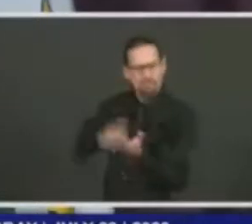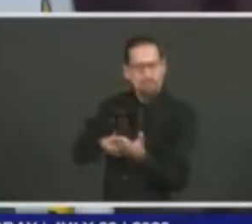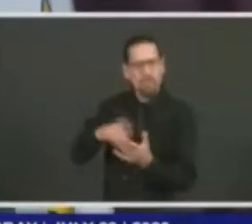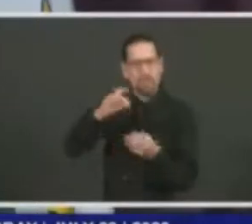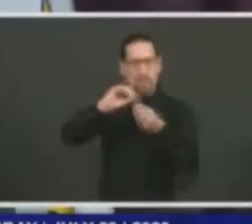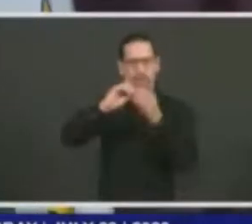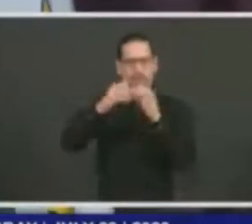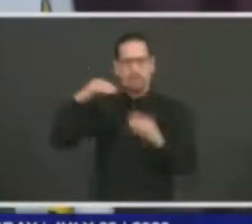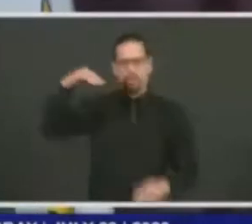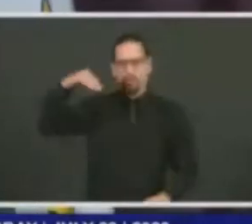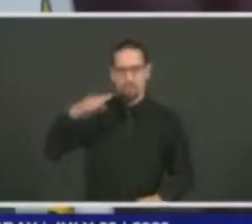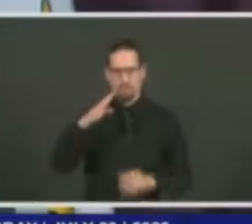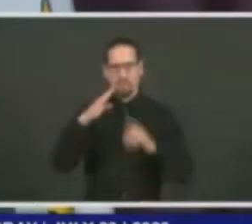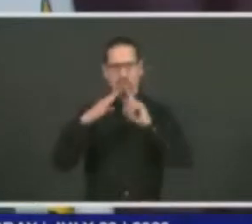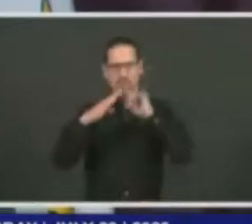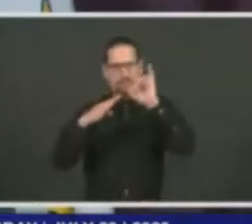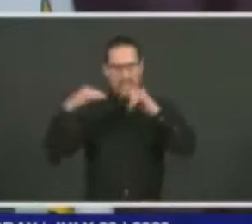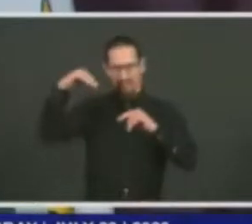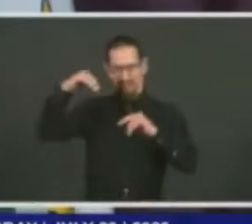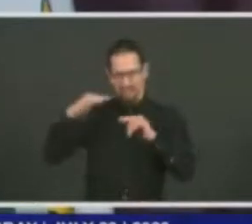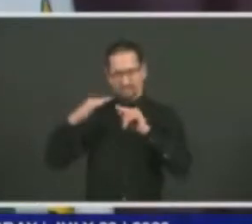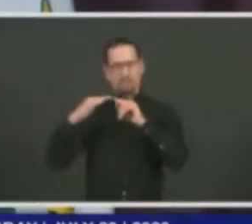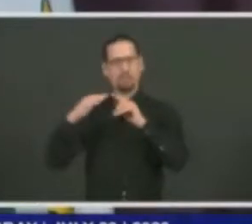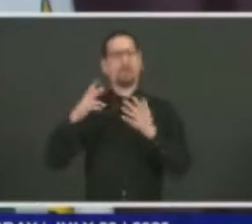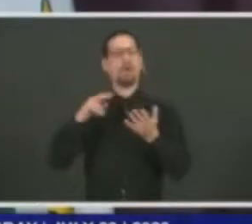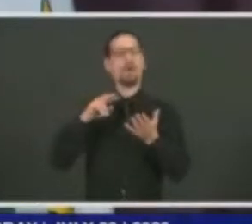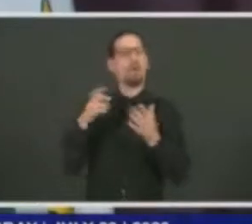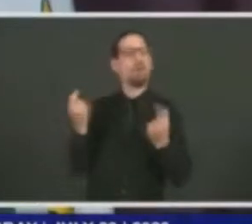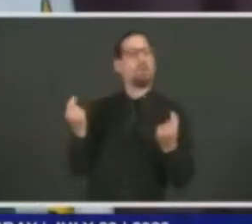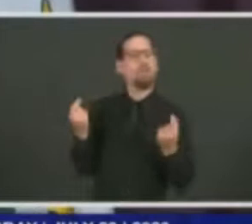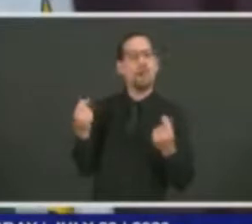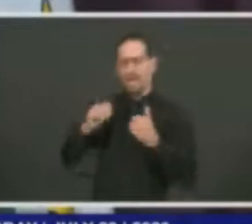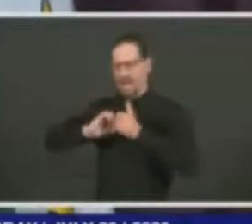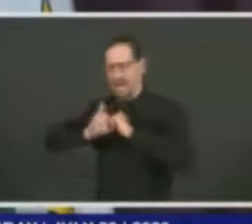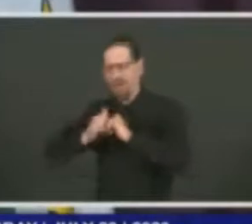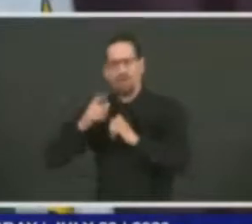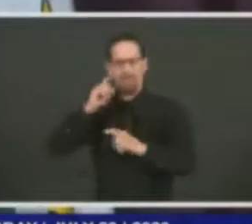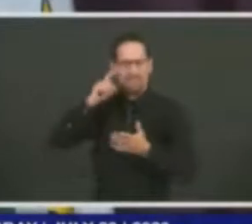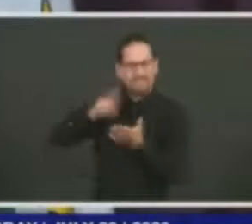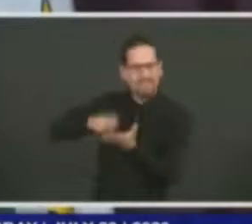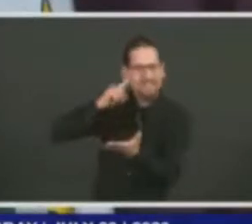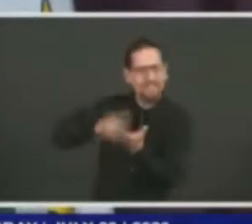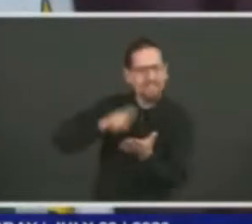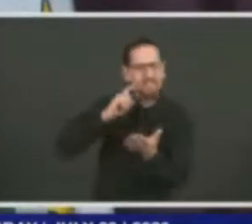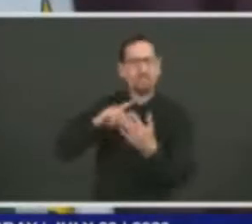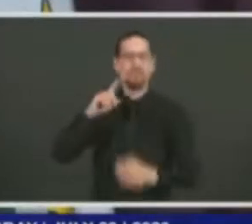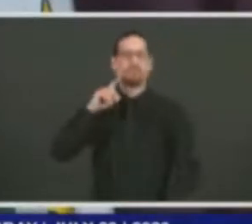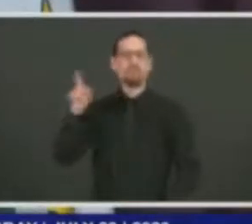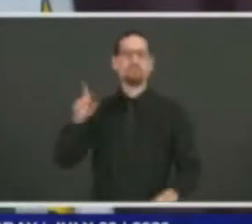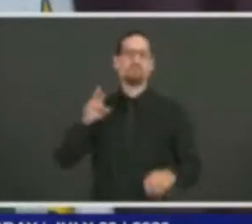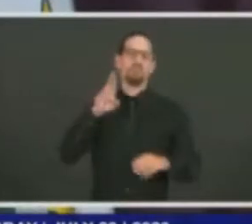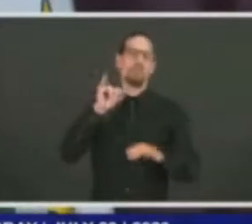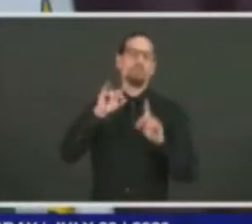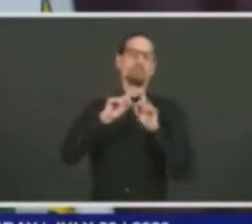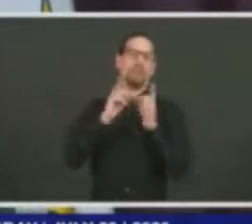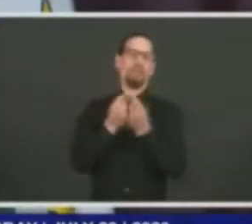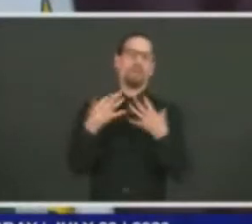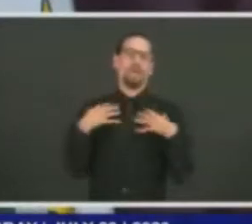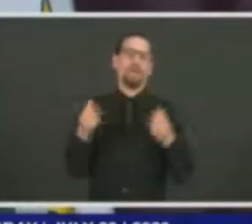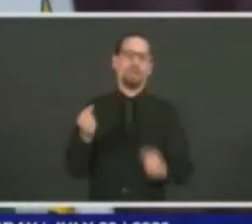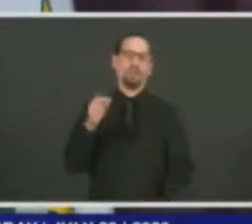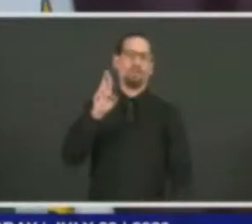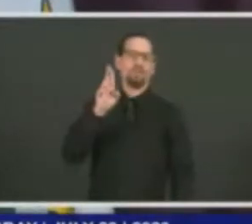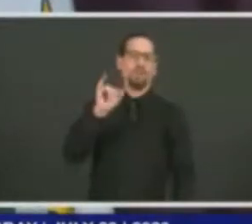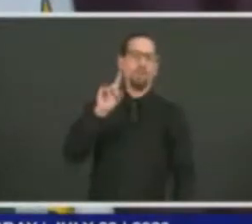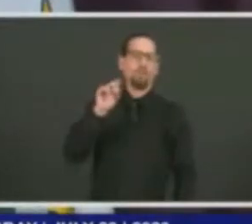to the incredibly hard work of the team at the Department of Health. They have spent the past week doing a very